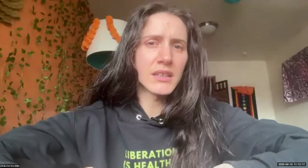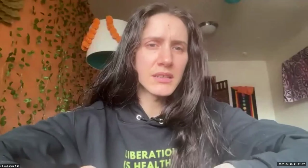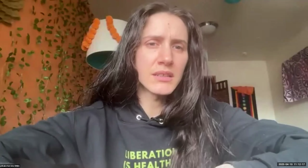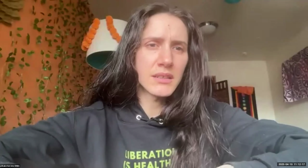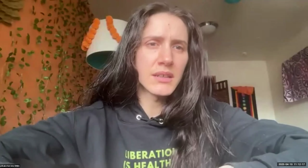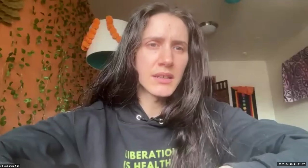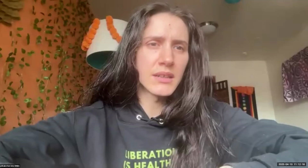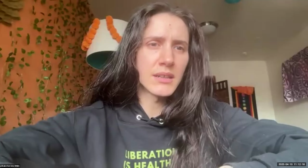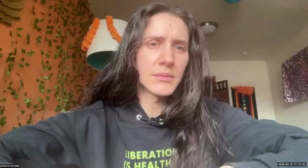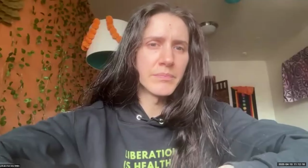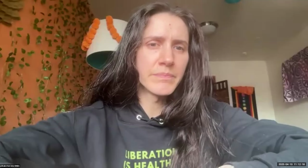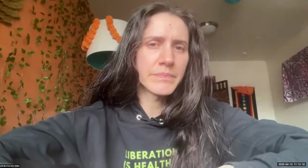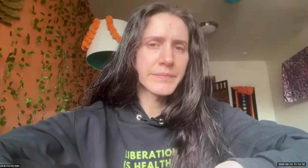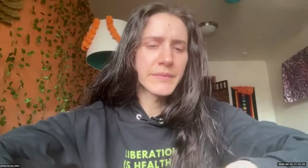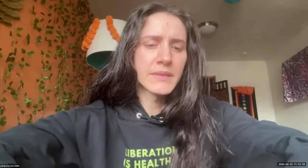a lot.